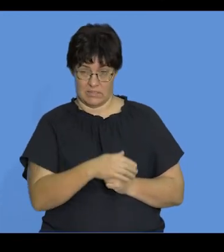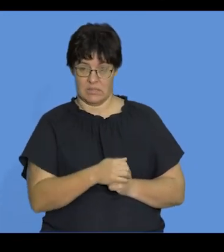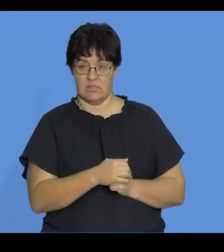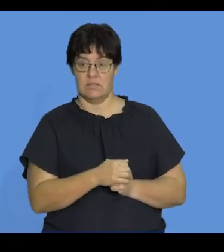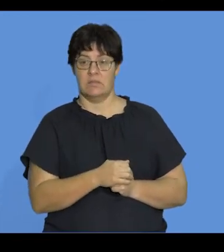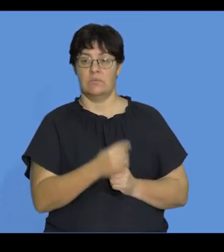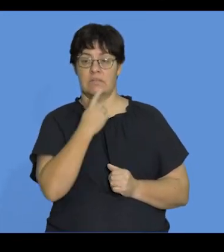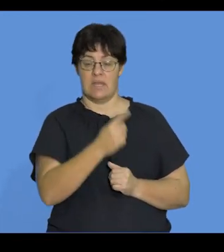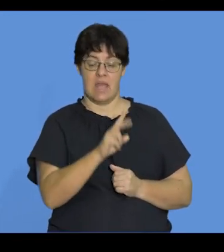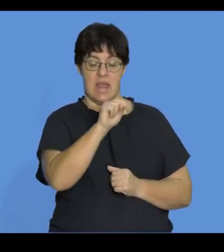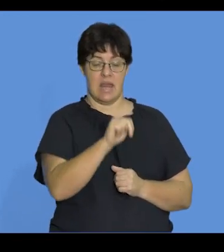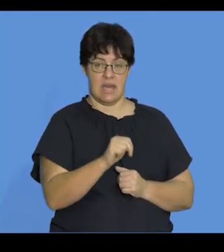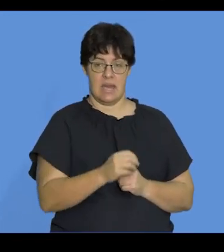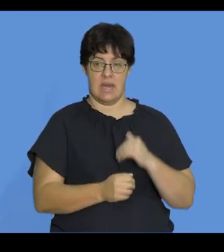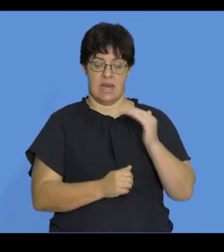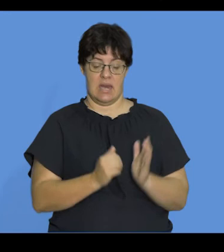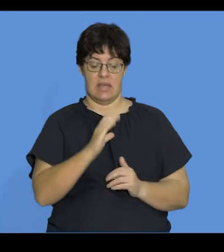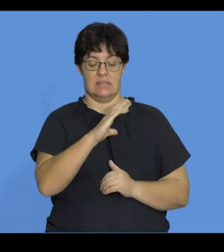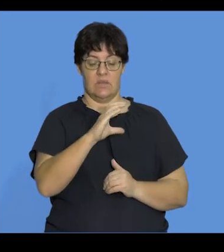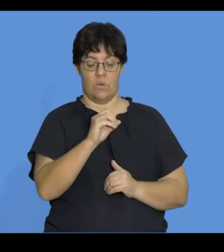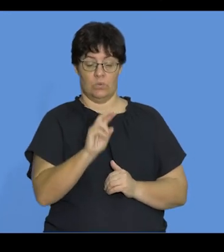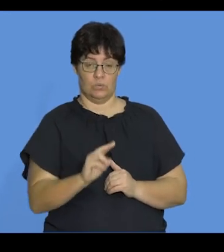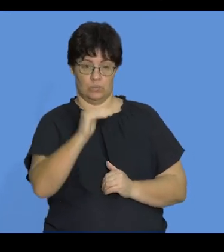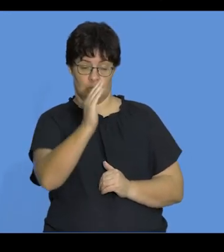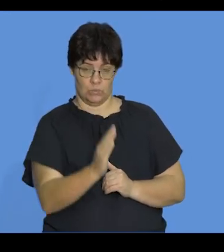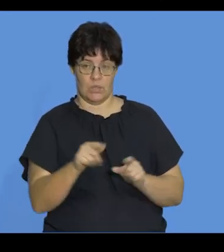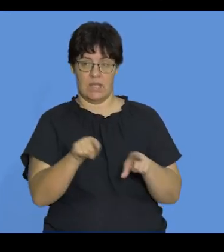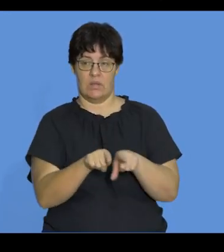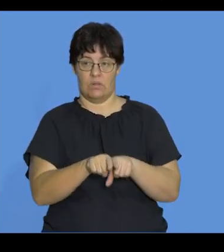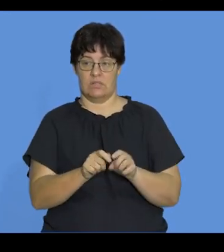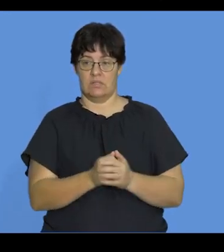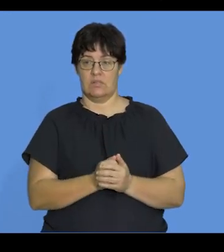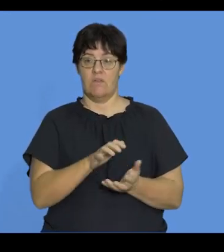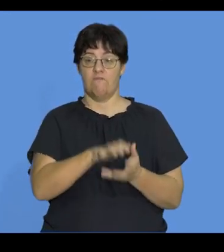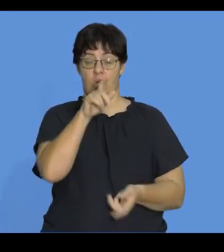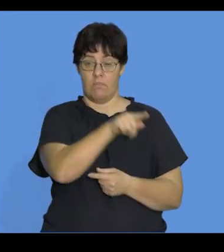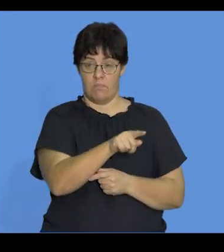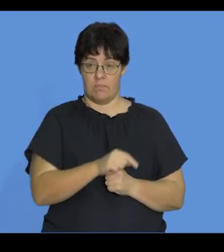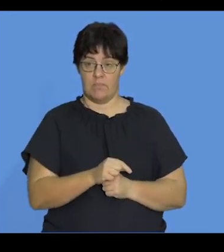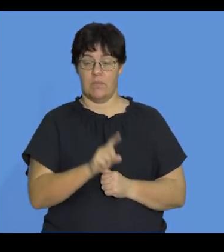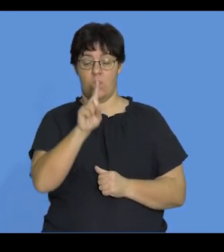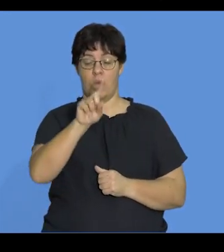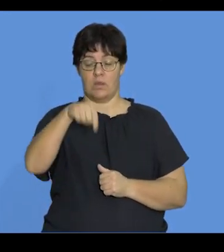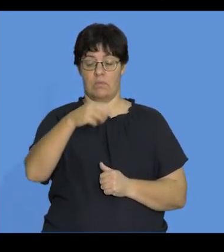that. So we'll say number of moles of carbon dioxide is equals to, the volume is